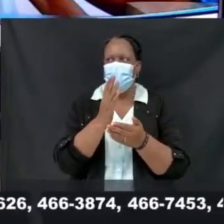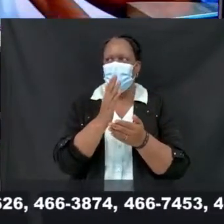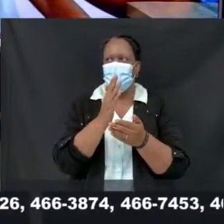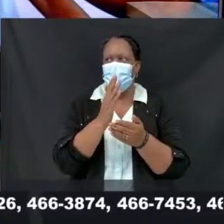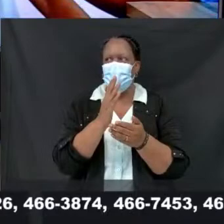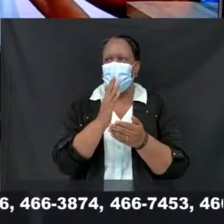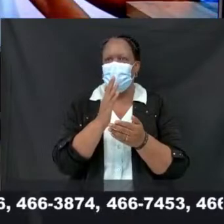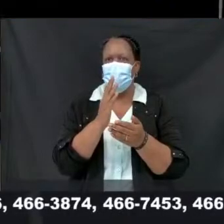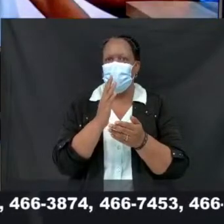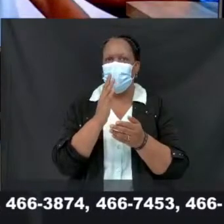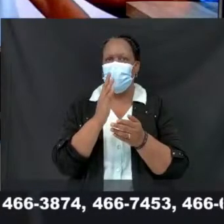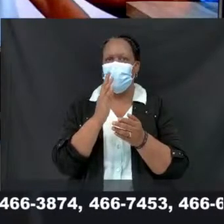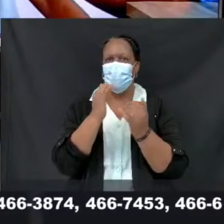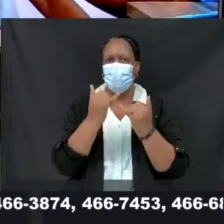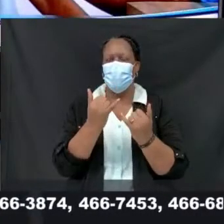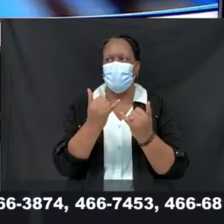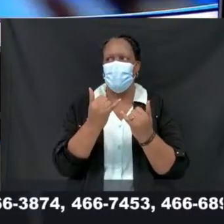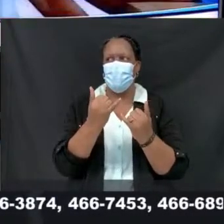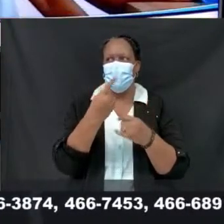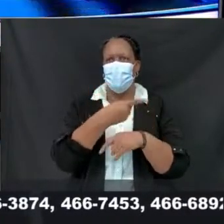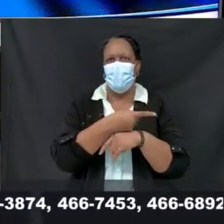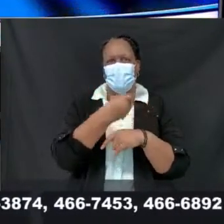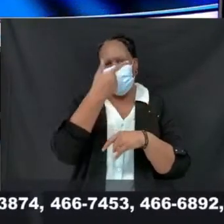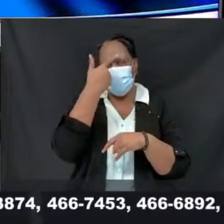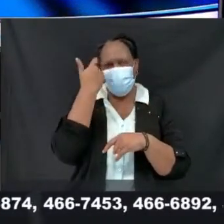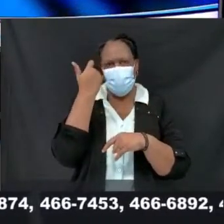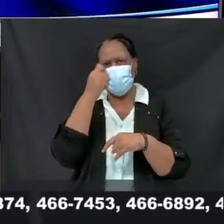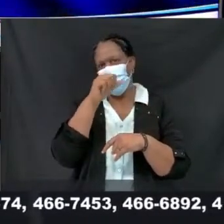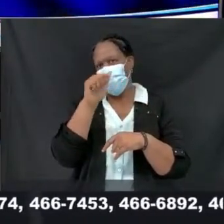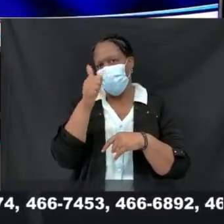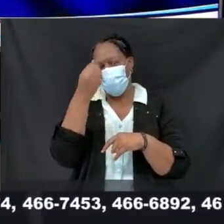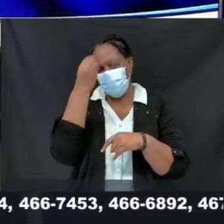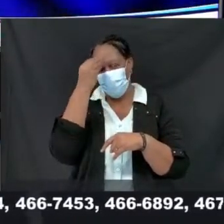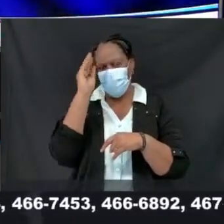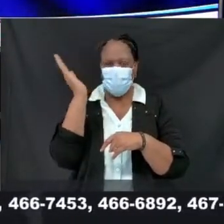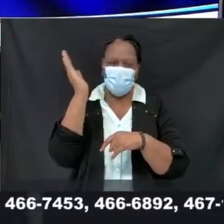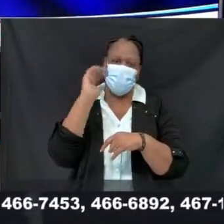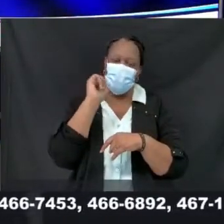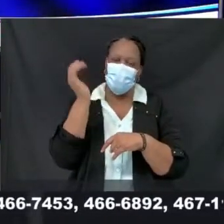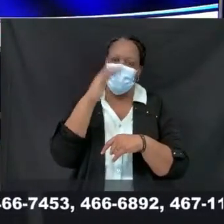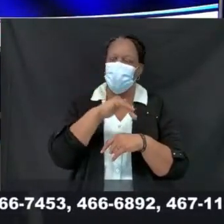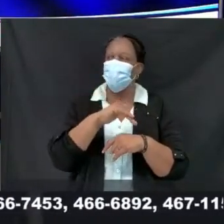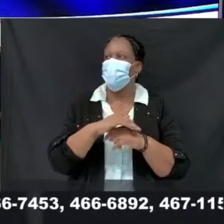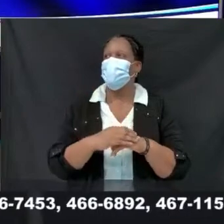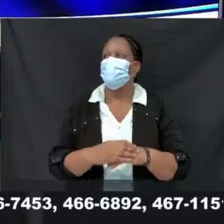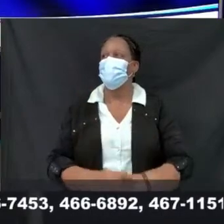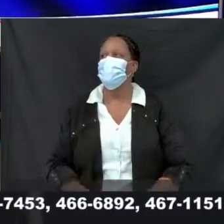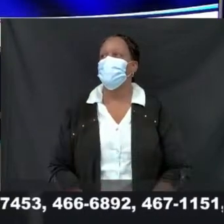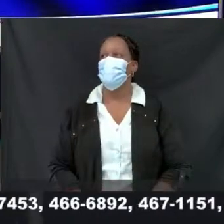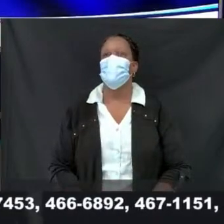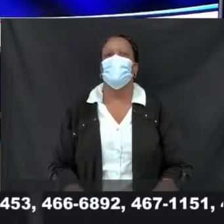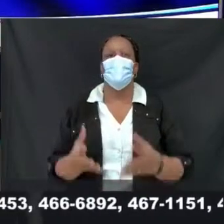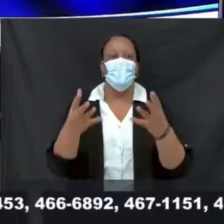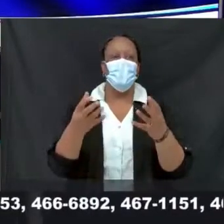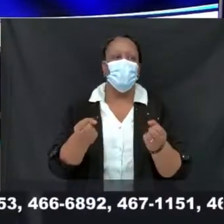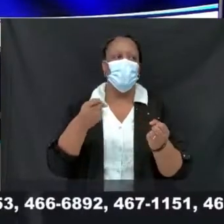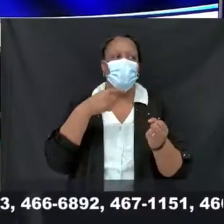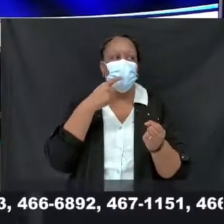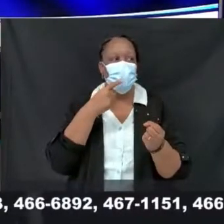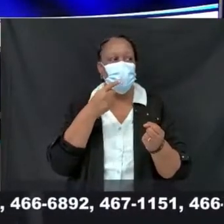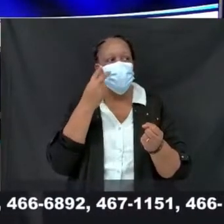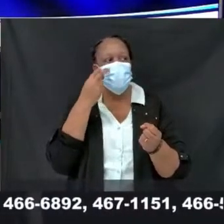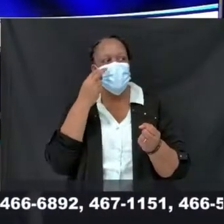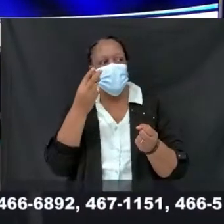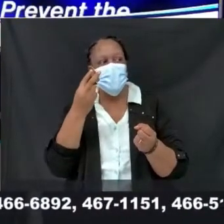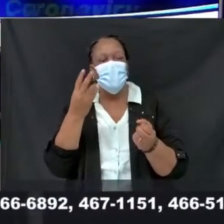of this NEOC briefing, versatility. I want to recognize the Honorable Wendy Phipps,